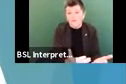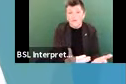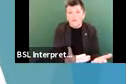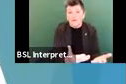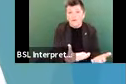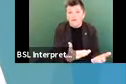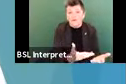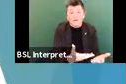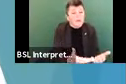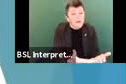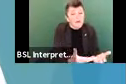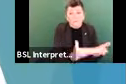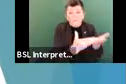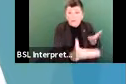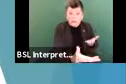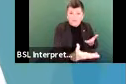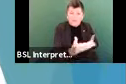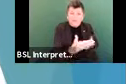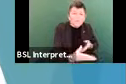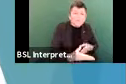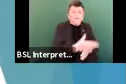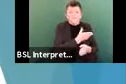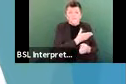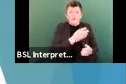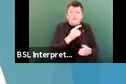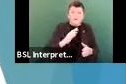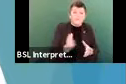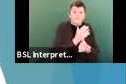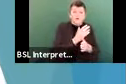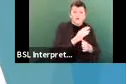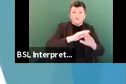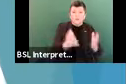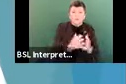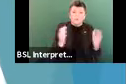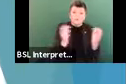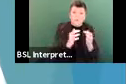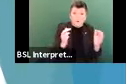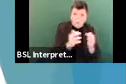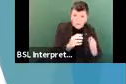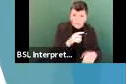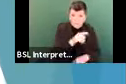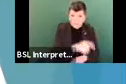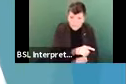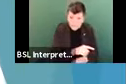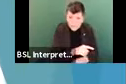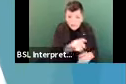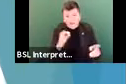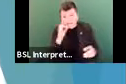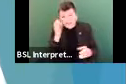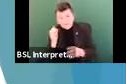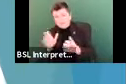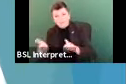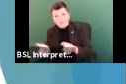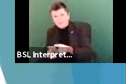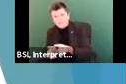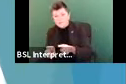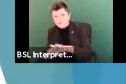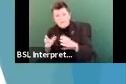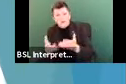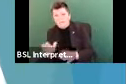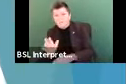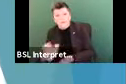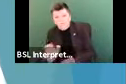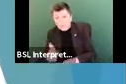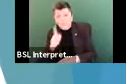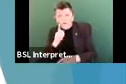First World War. France is not as extreme now as it had been, but if you look to the trend of the